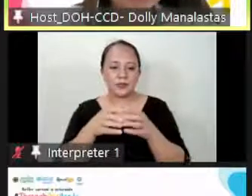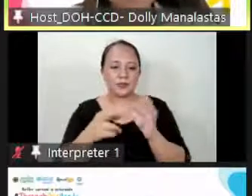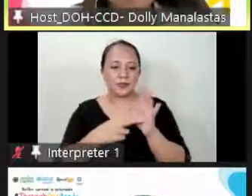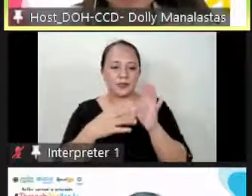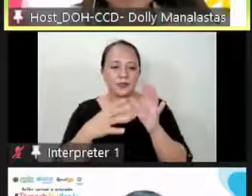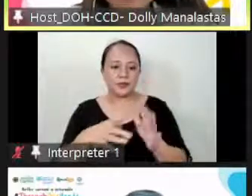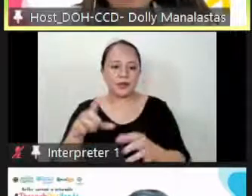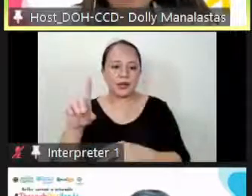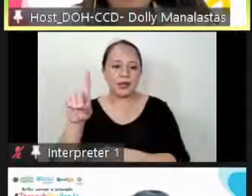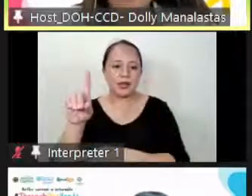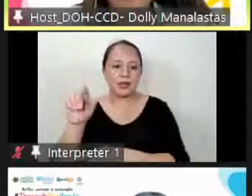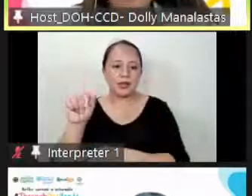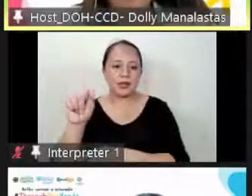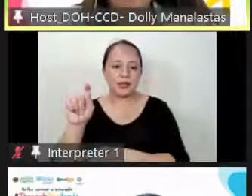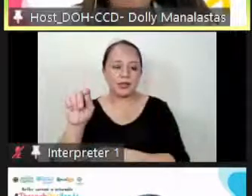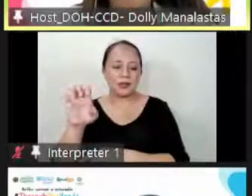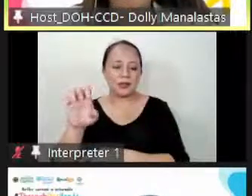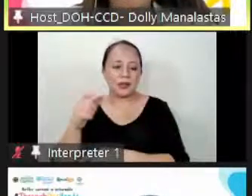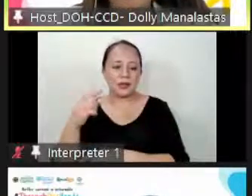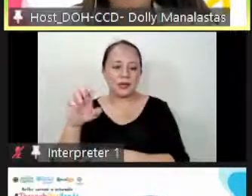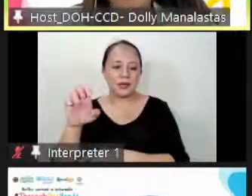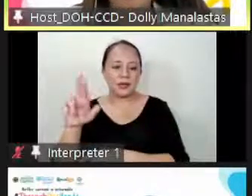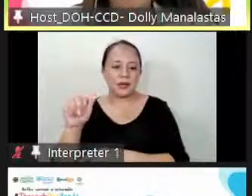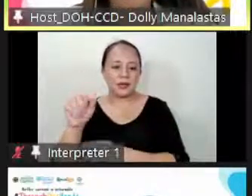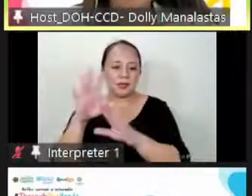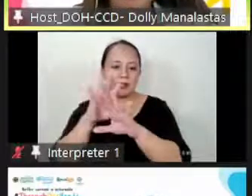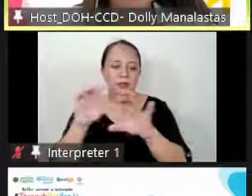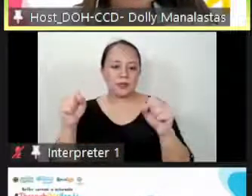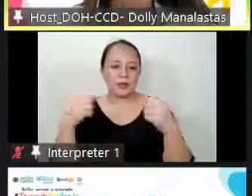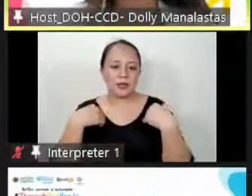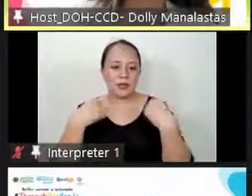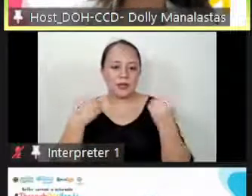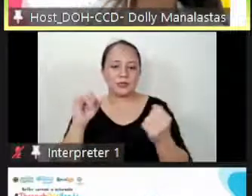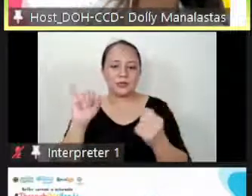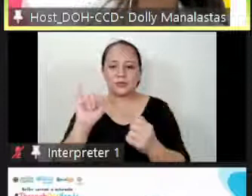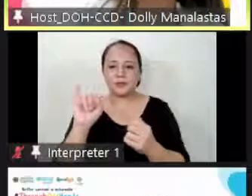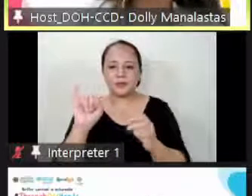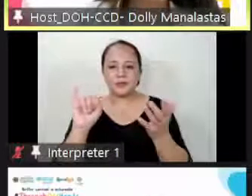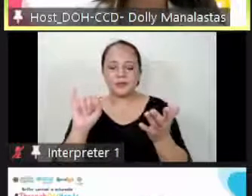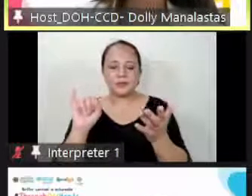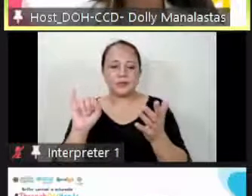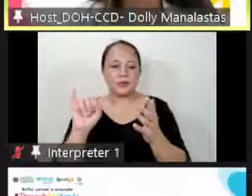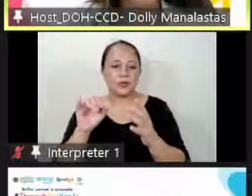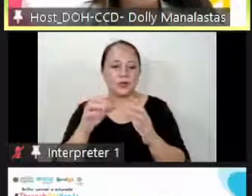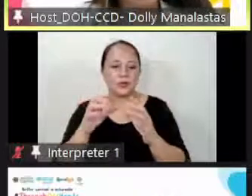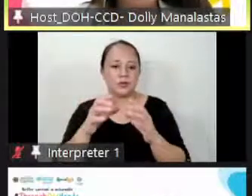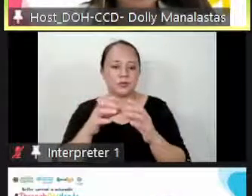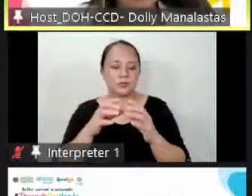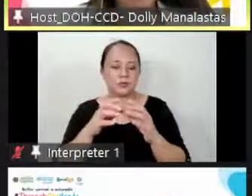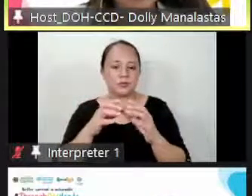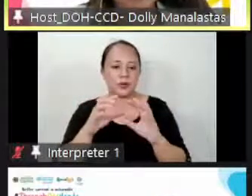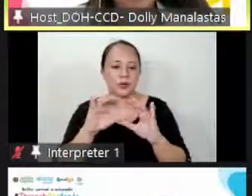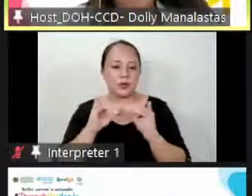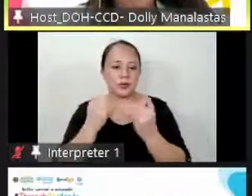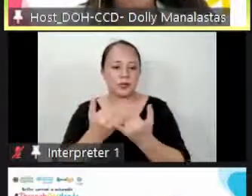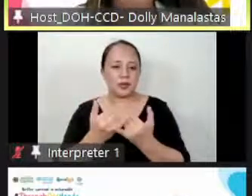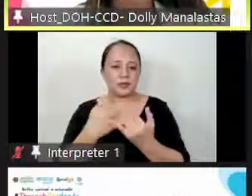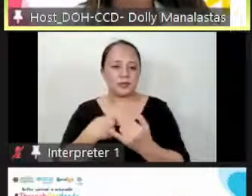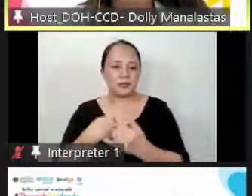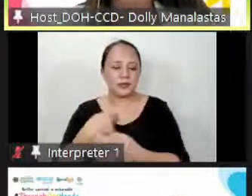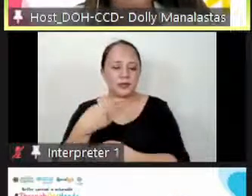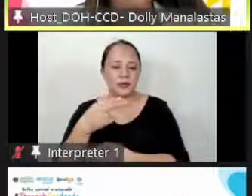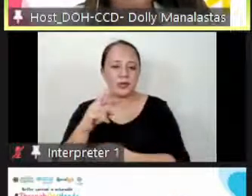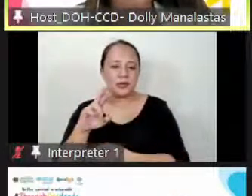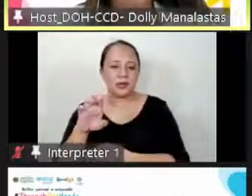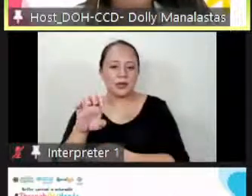Dante Aguiran. President of the Philippine Health Insurance Corporation is Dr. Riza Mahela El Herrera,